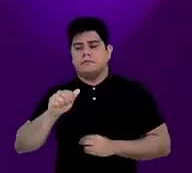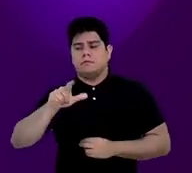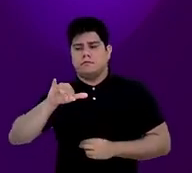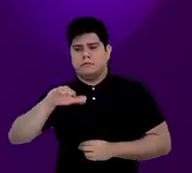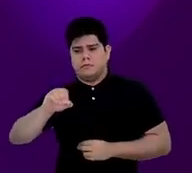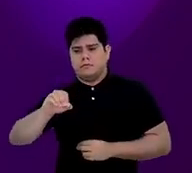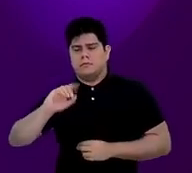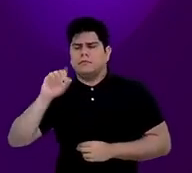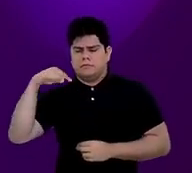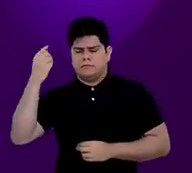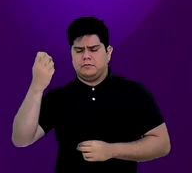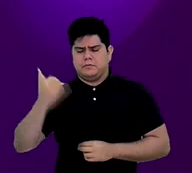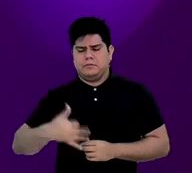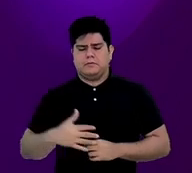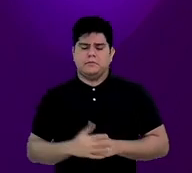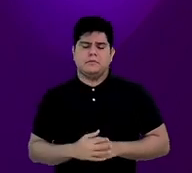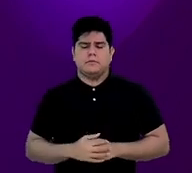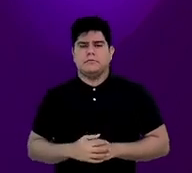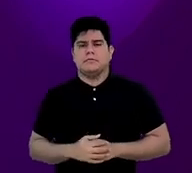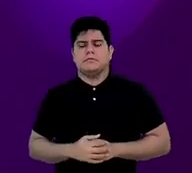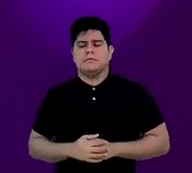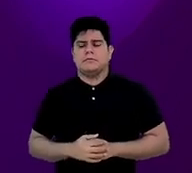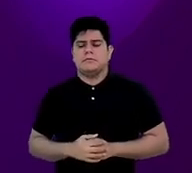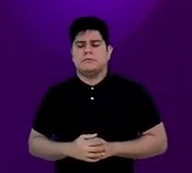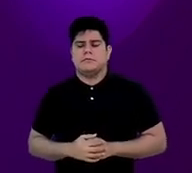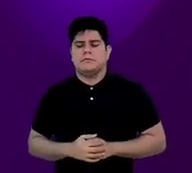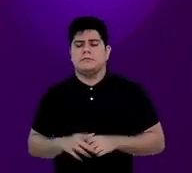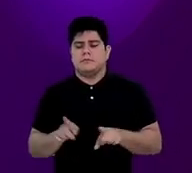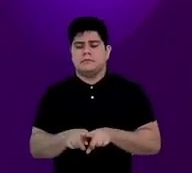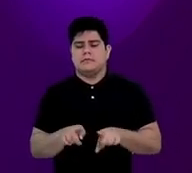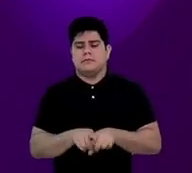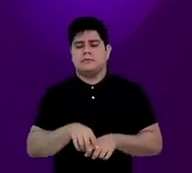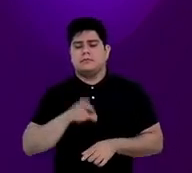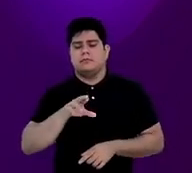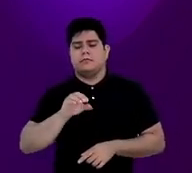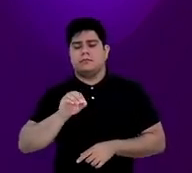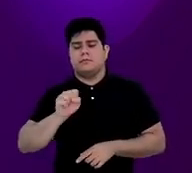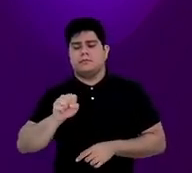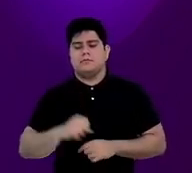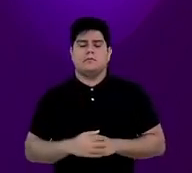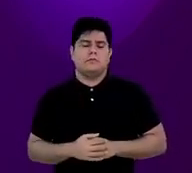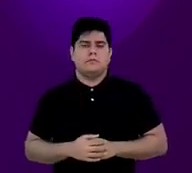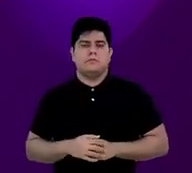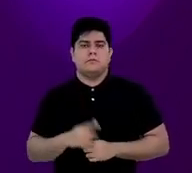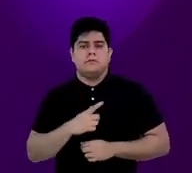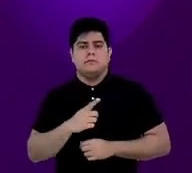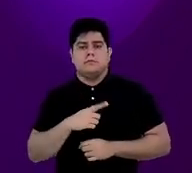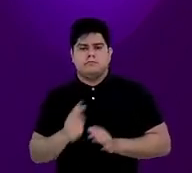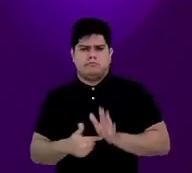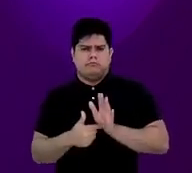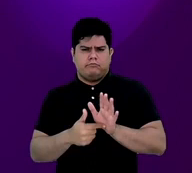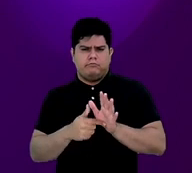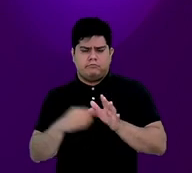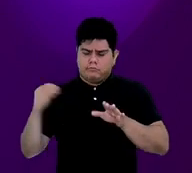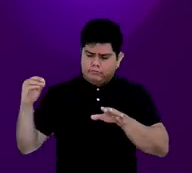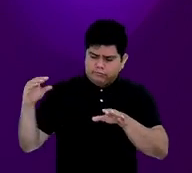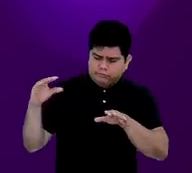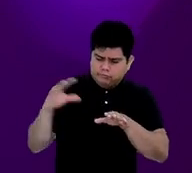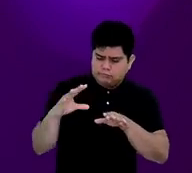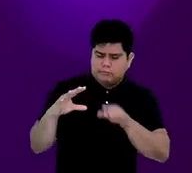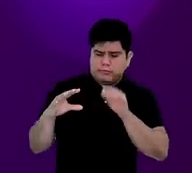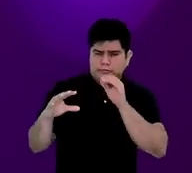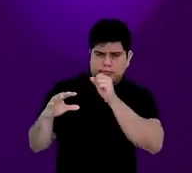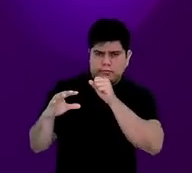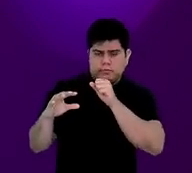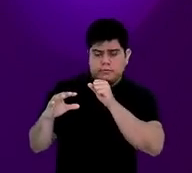So, you know, a brief exposure to light can cause biological effects that last for